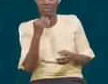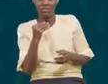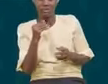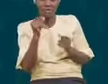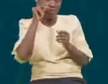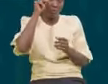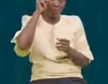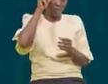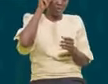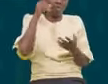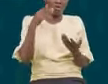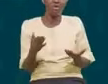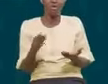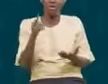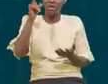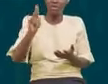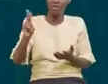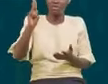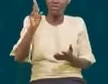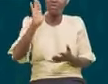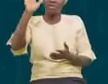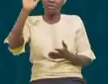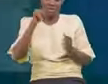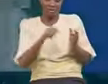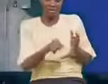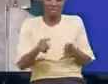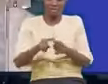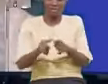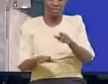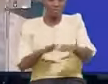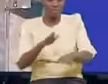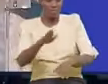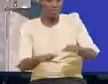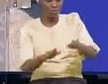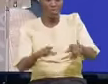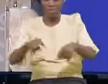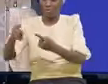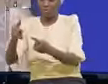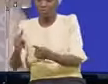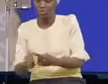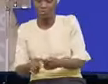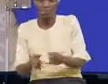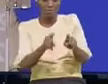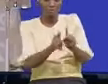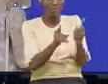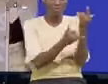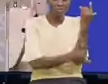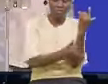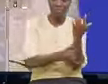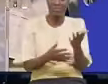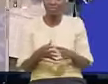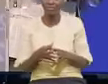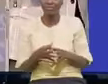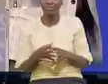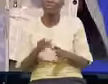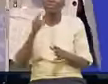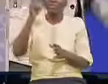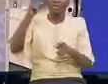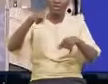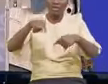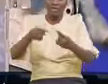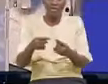Efona. He used his leg to go from Capernaum to Nazareth. Ezona to Capernaum. Ai, Nazareth.